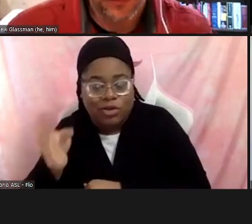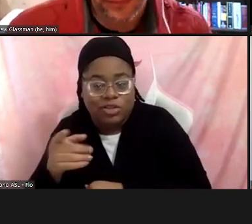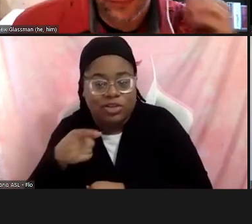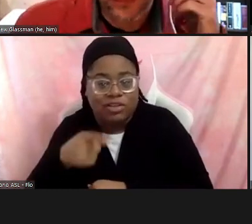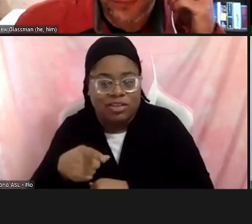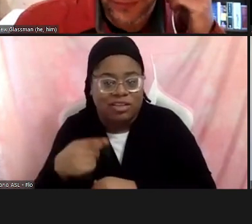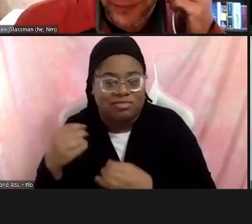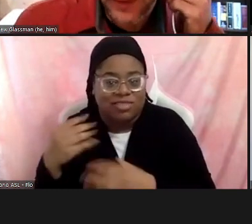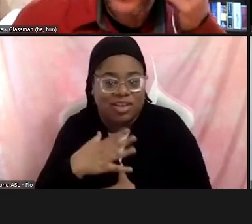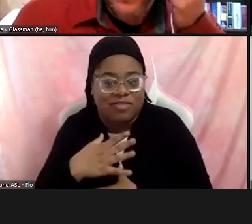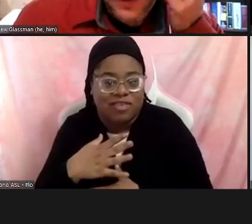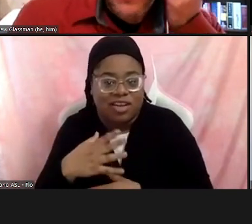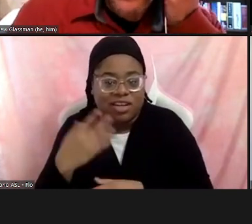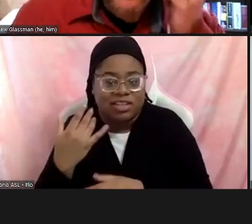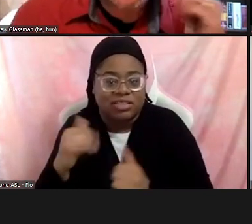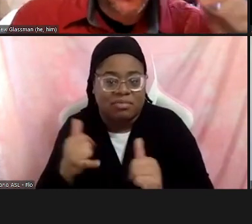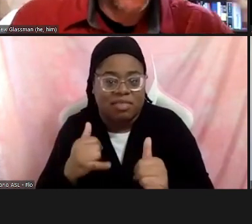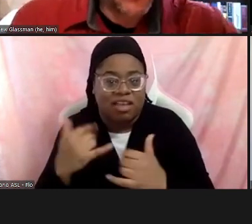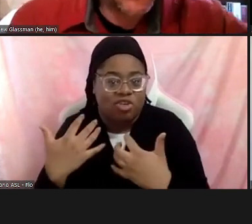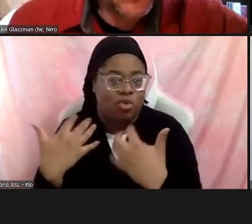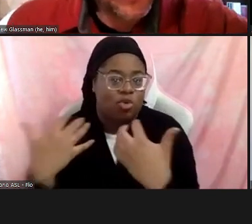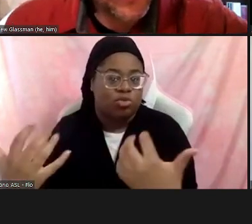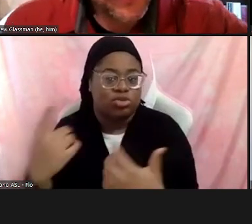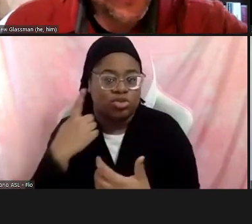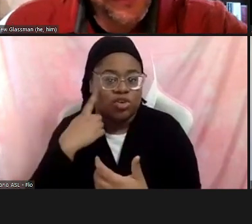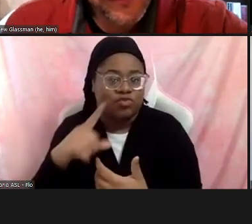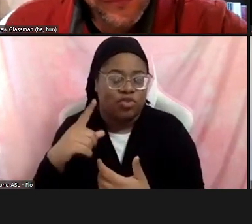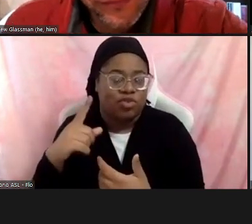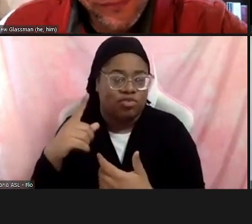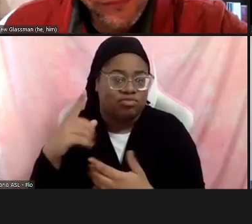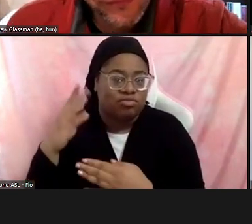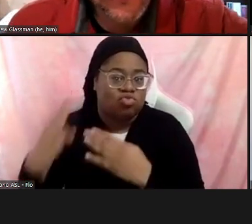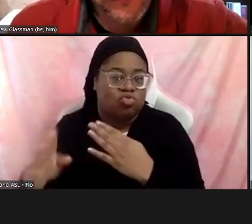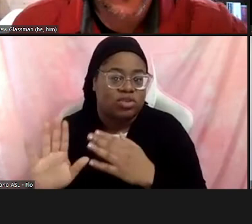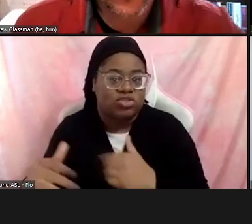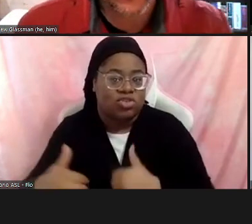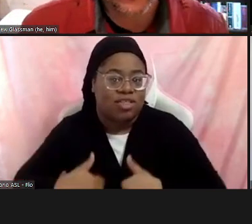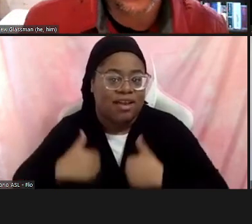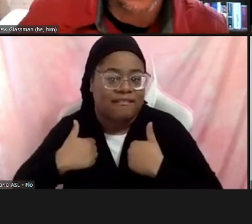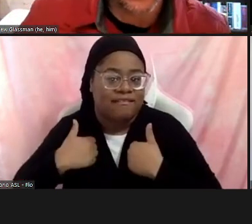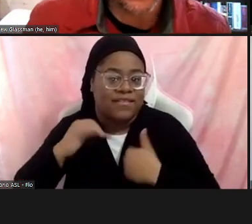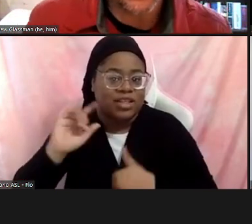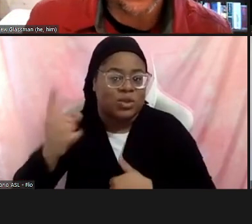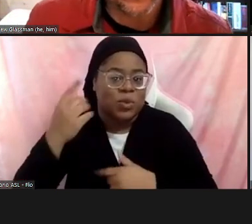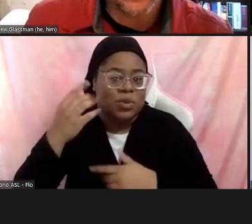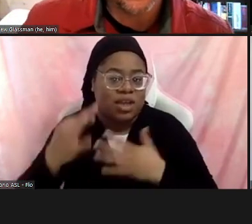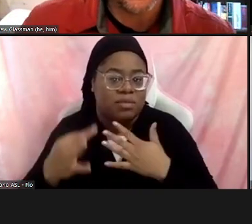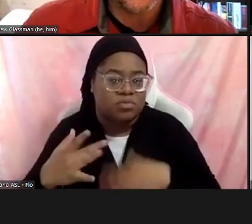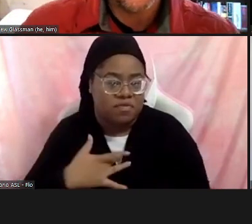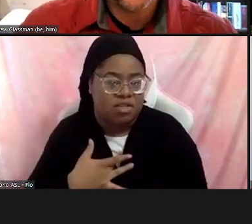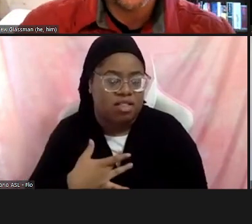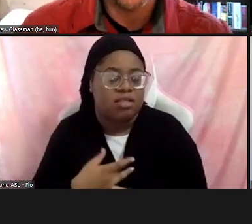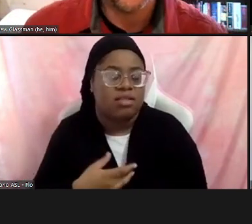in an orchestra for the rest of their life, and that that was their only option. And